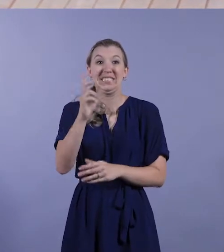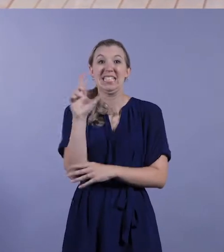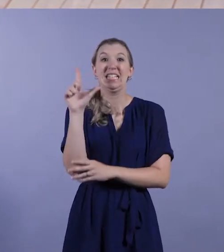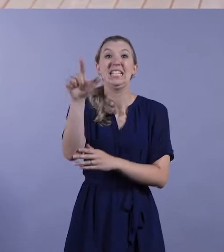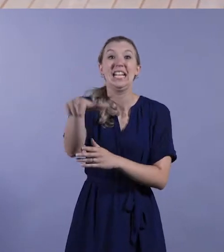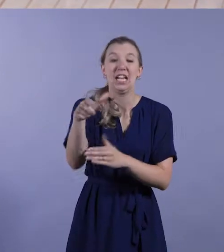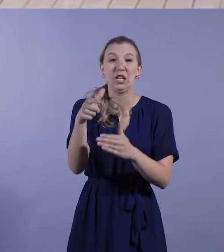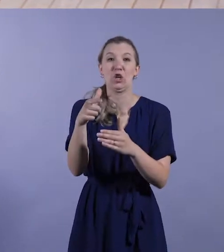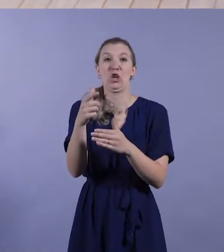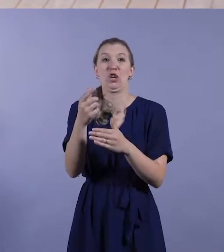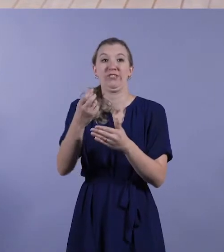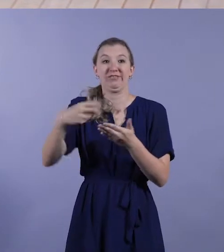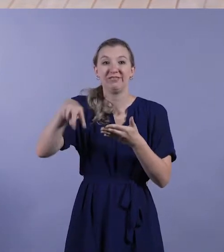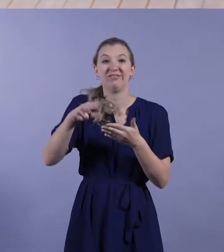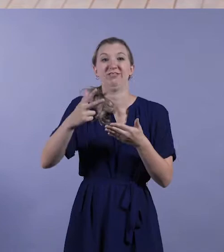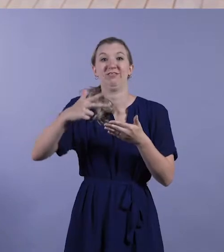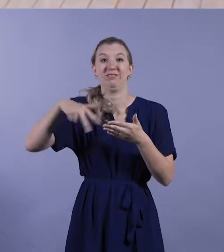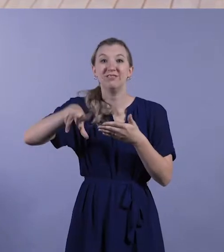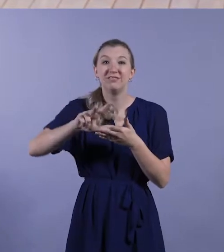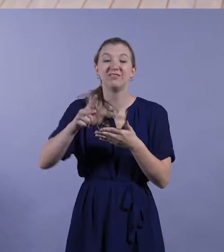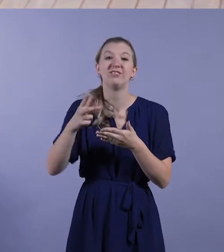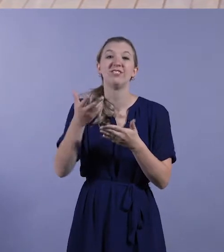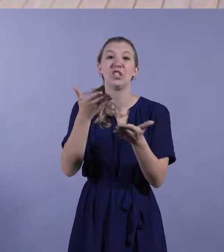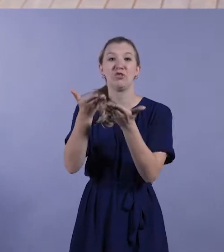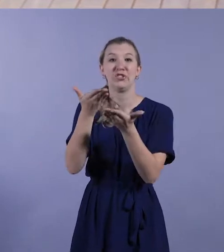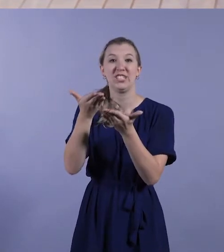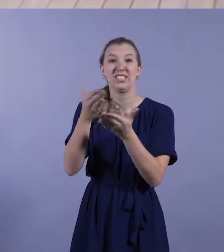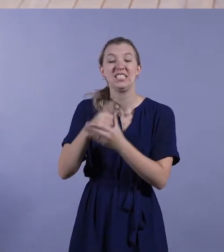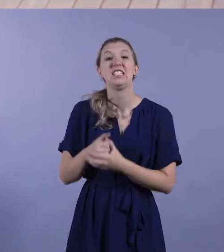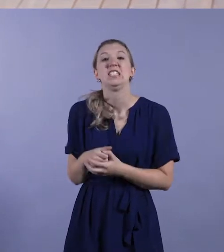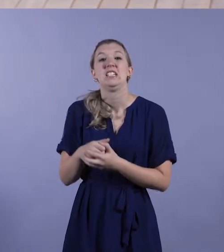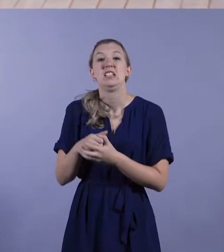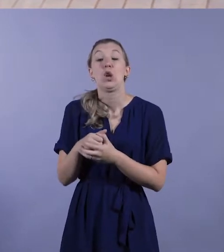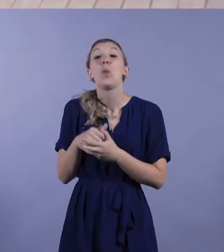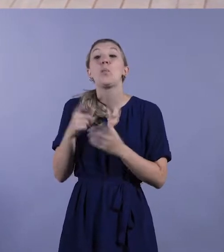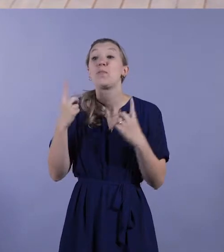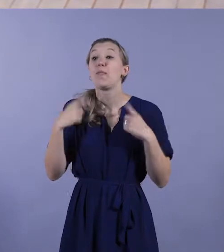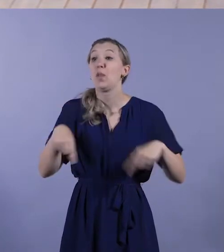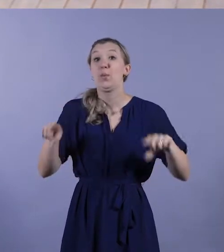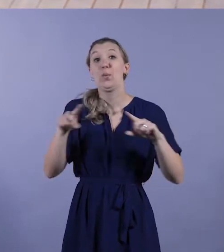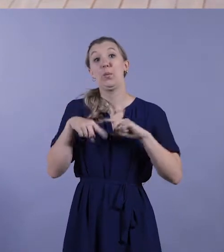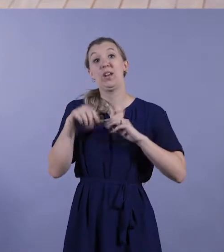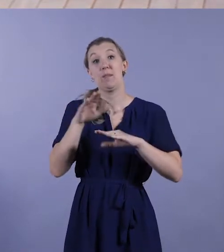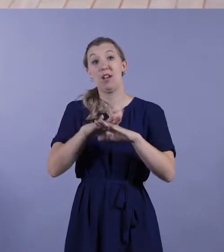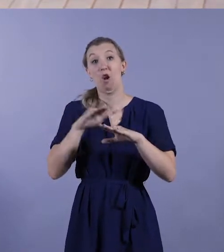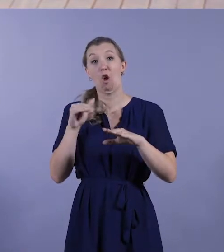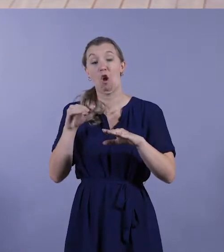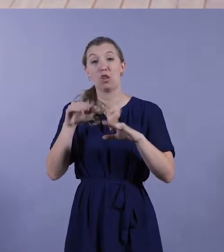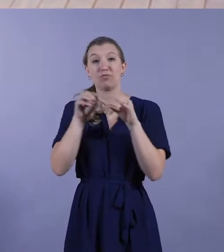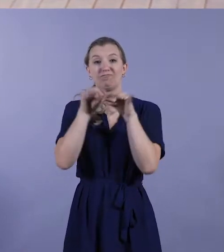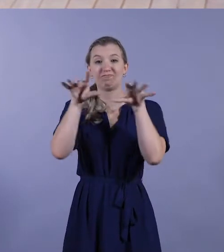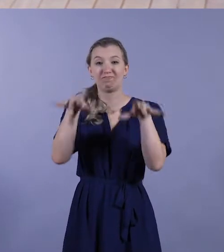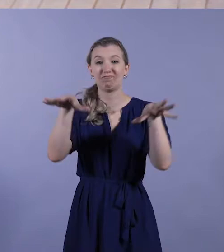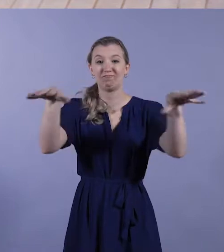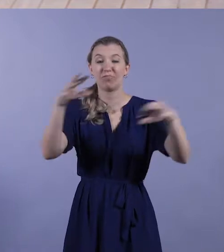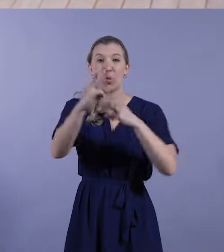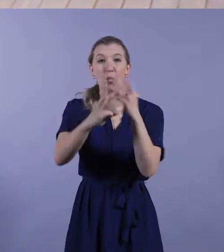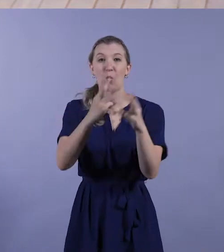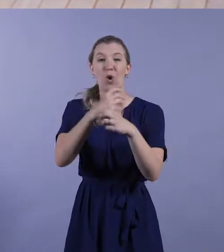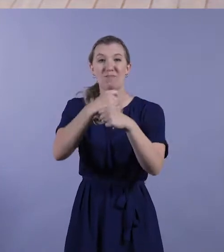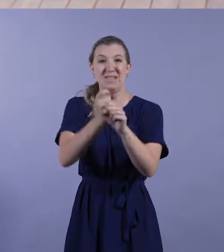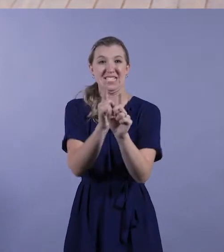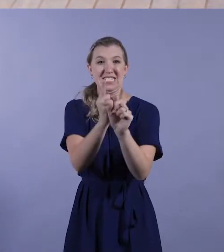our services in the week to come. We have been called to go out into this world and to make